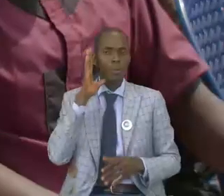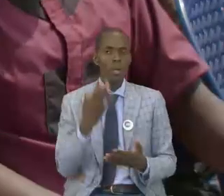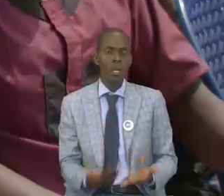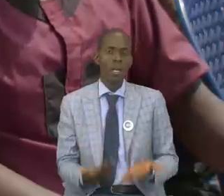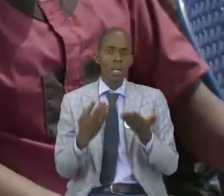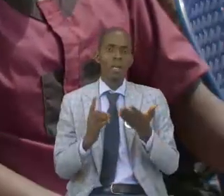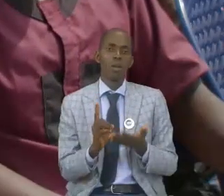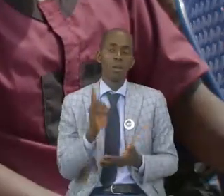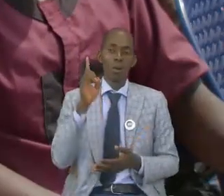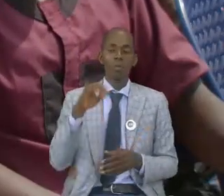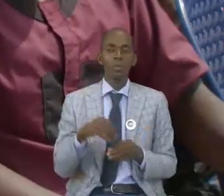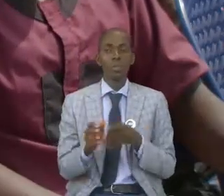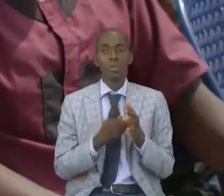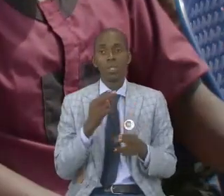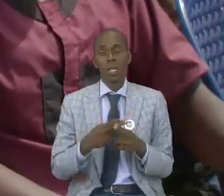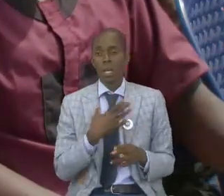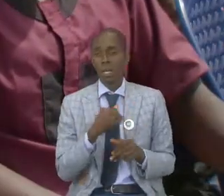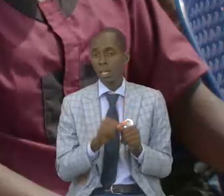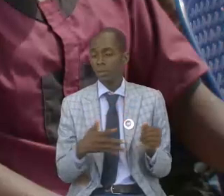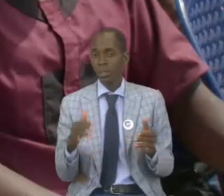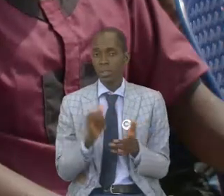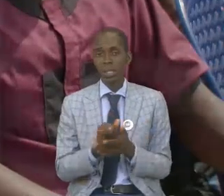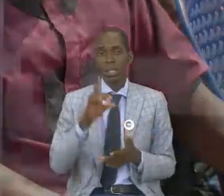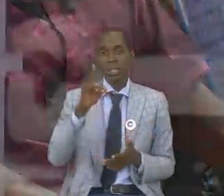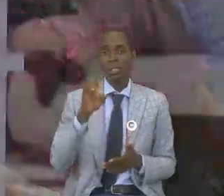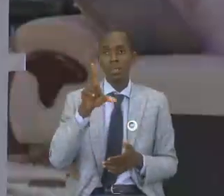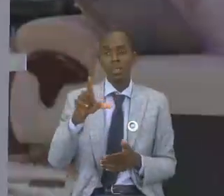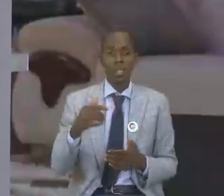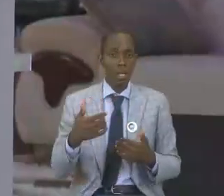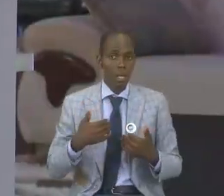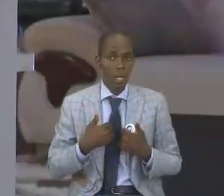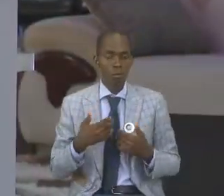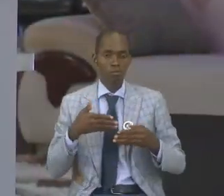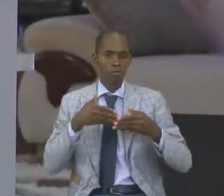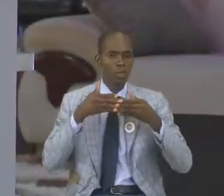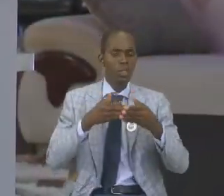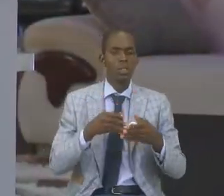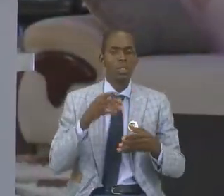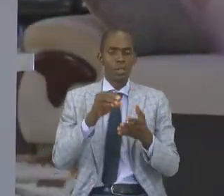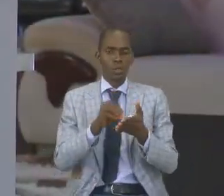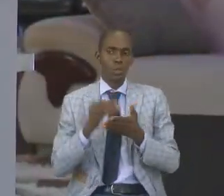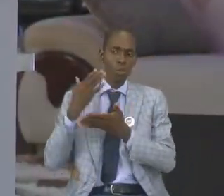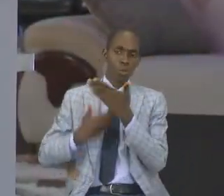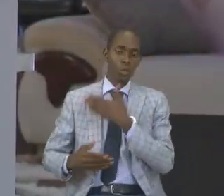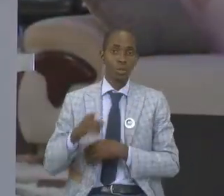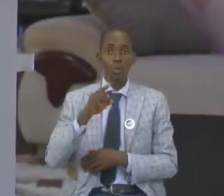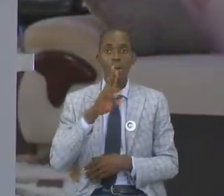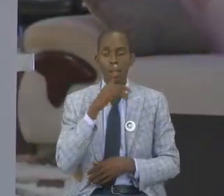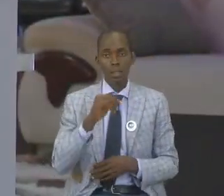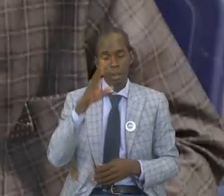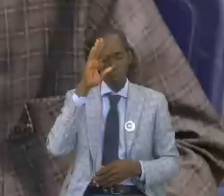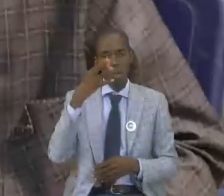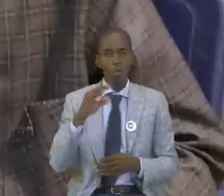And everything Daniel had, Daniel lived in his generation and now he's gone. You are the man of the